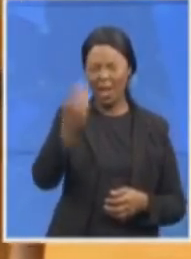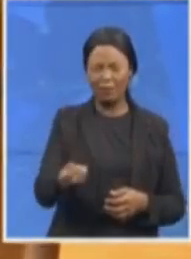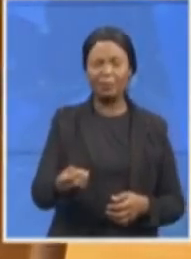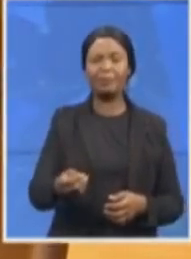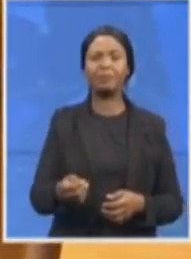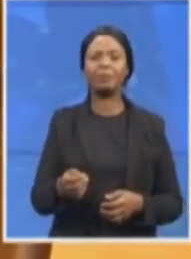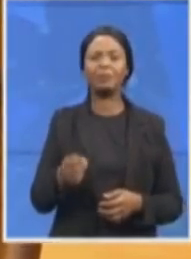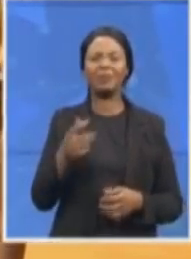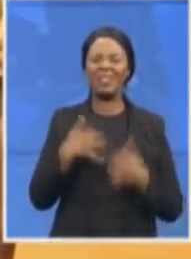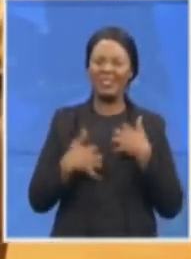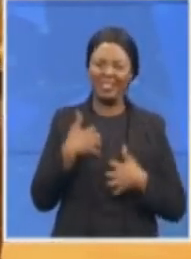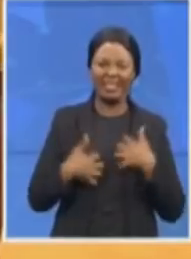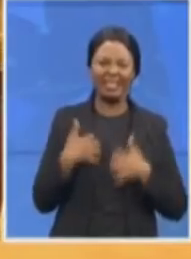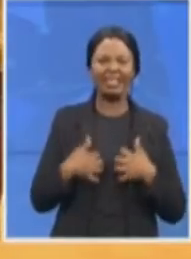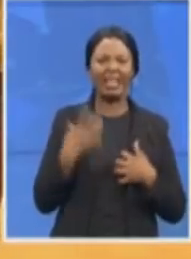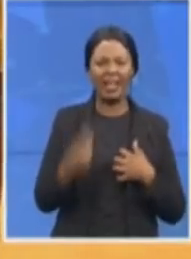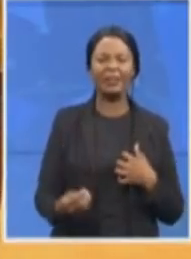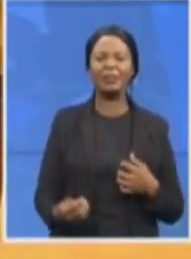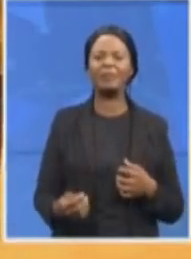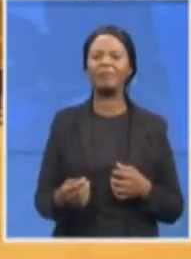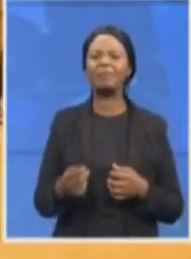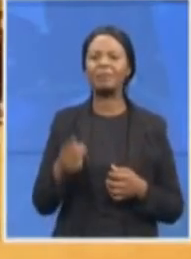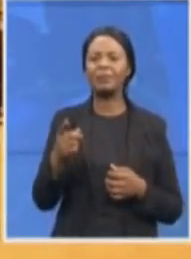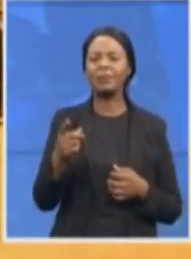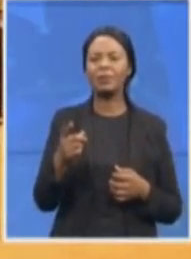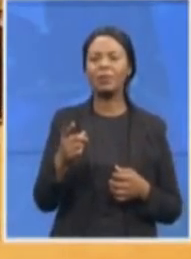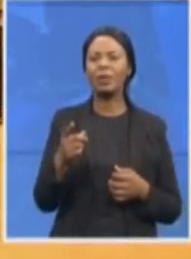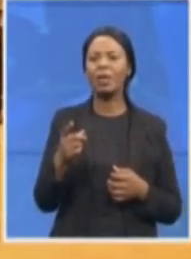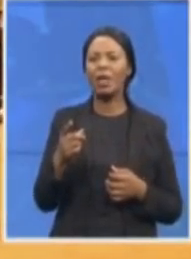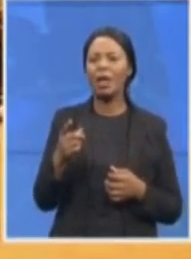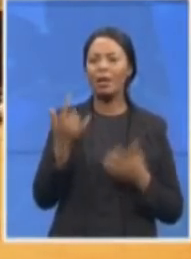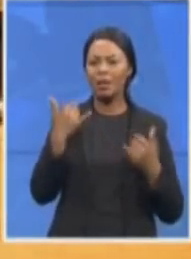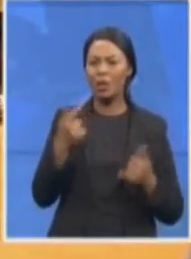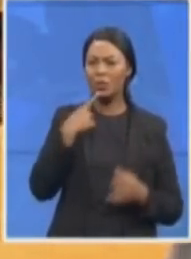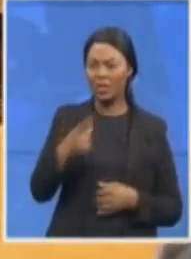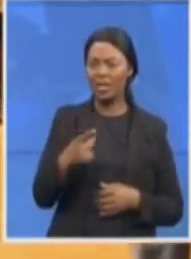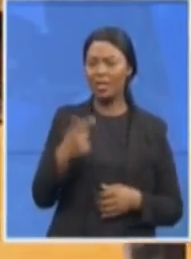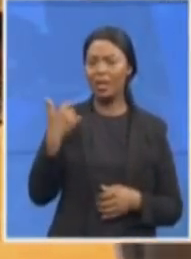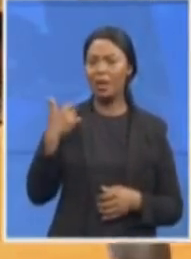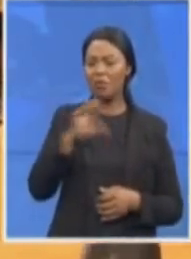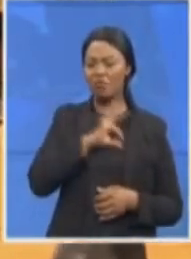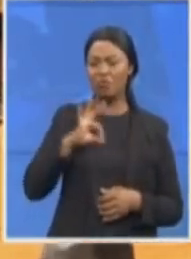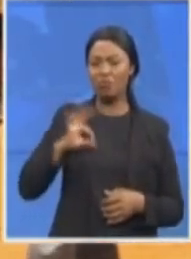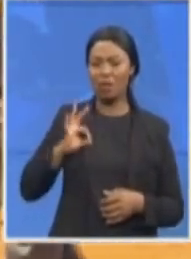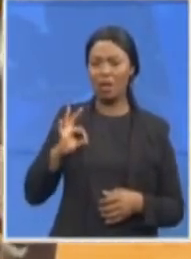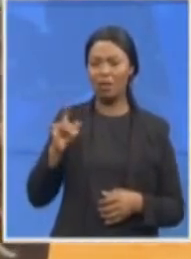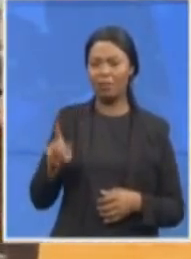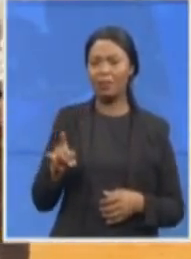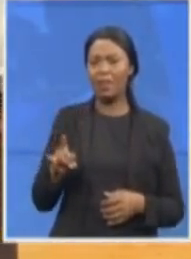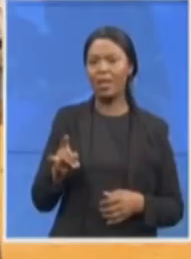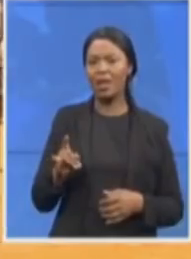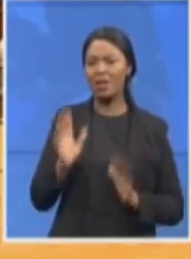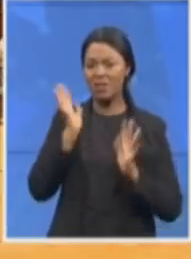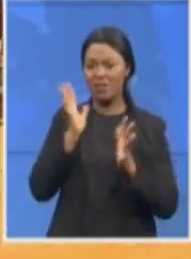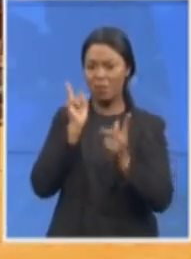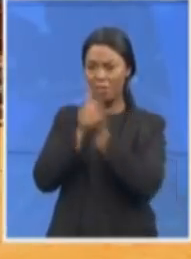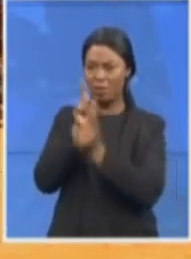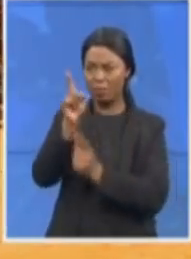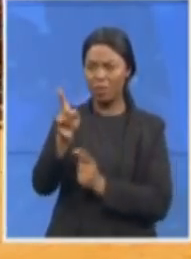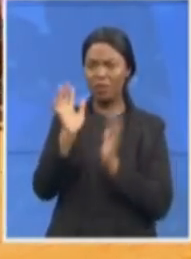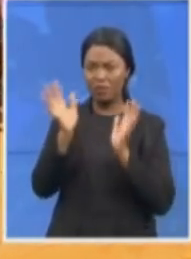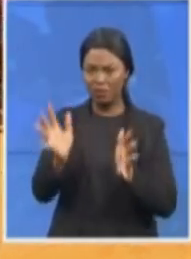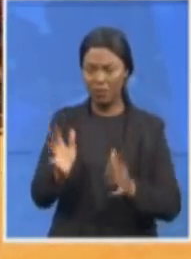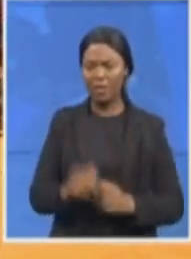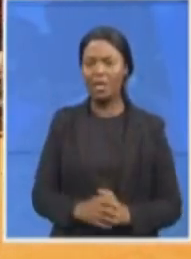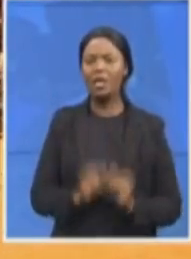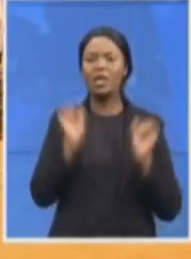you and the community members earlier this month, right? 2 weeks back, he was here at Tembisa. I spoke